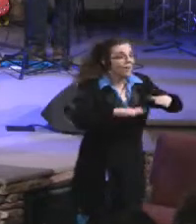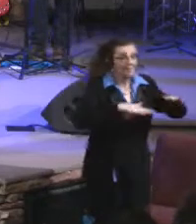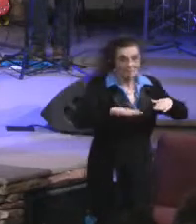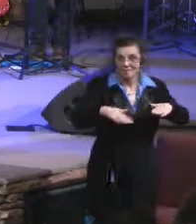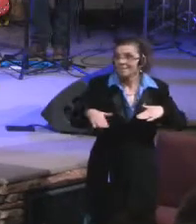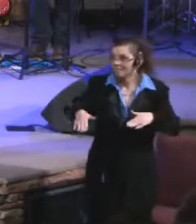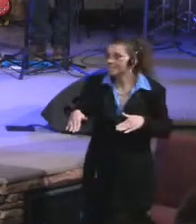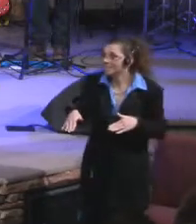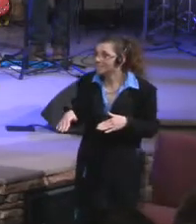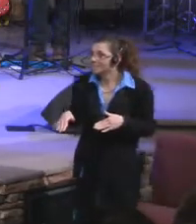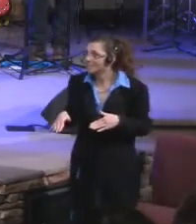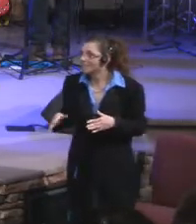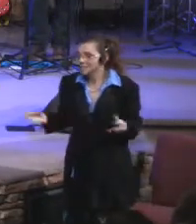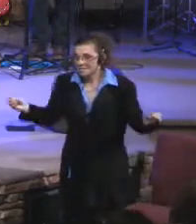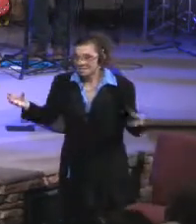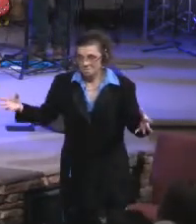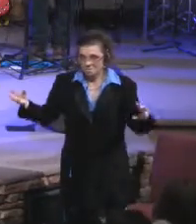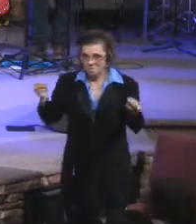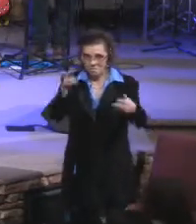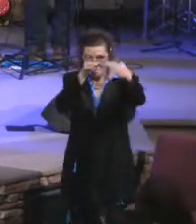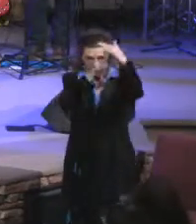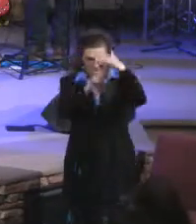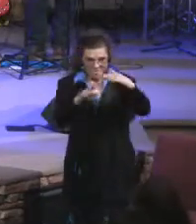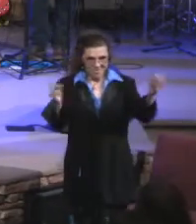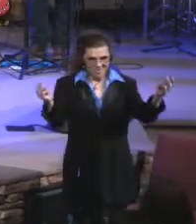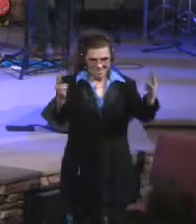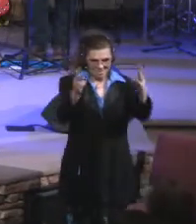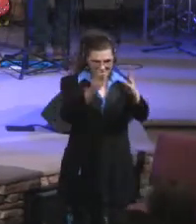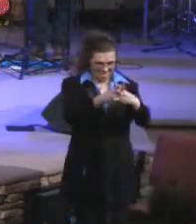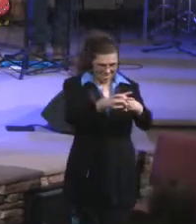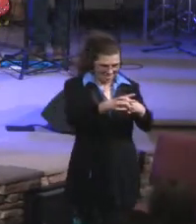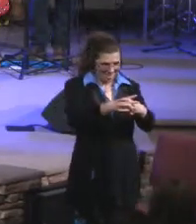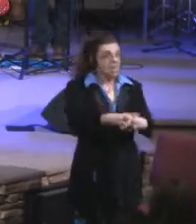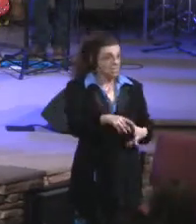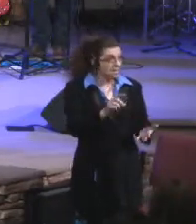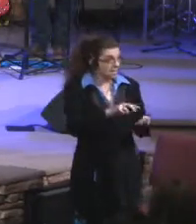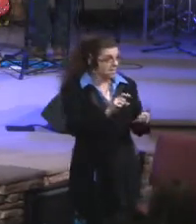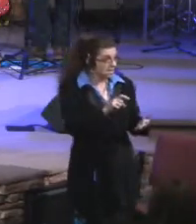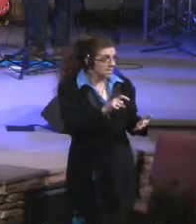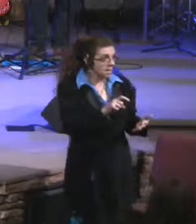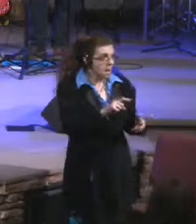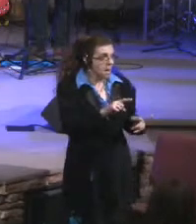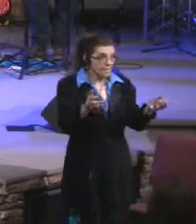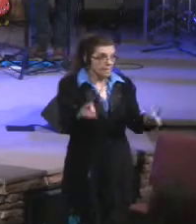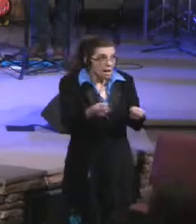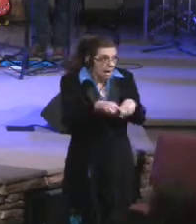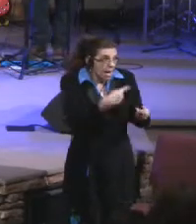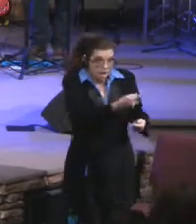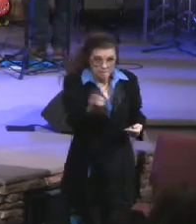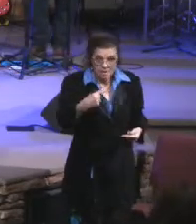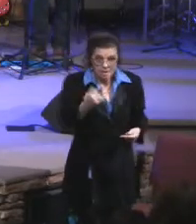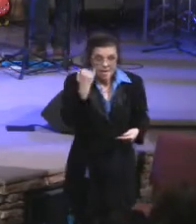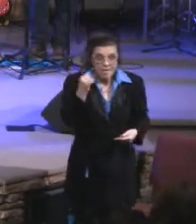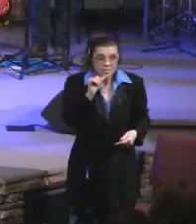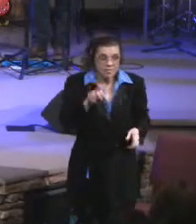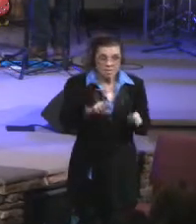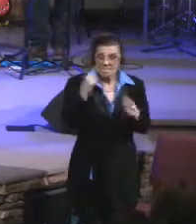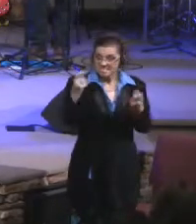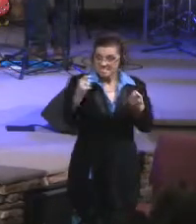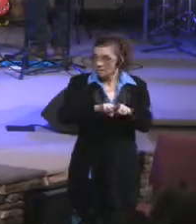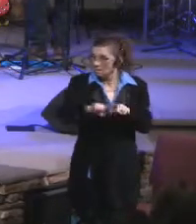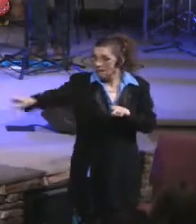pastor to bring this vision to fruition. All of that's necessary. But none of that's going to help us if we don't get rid of the